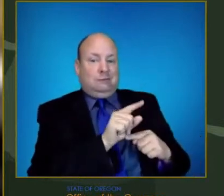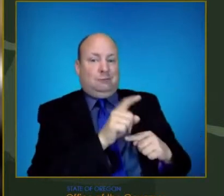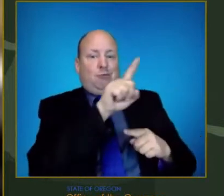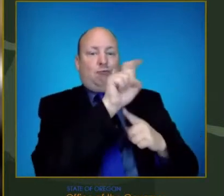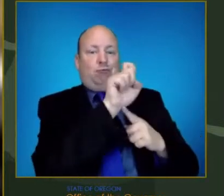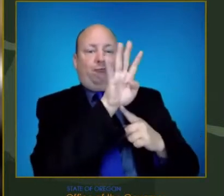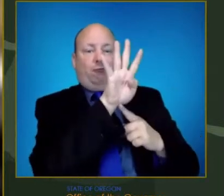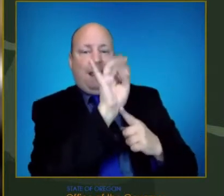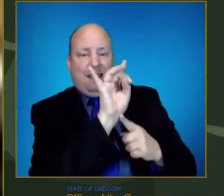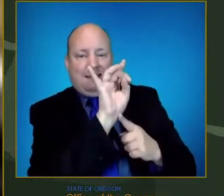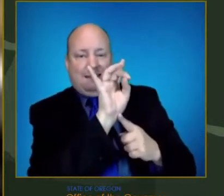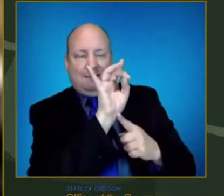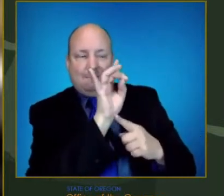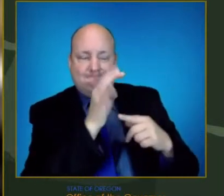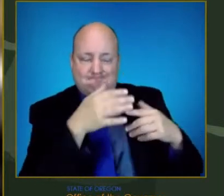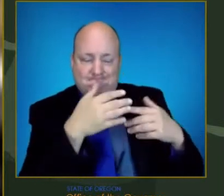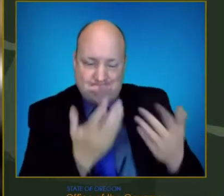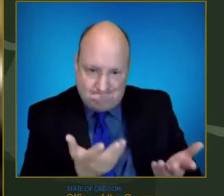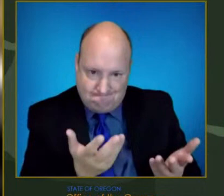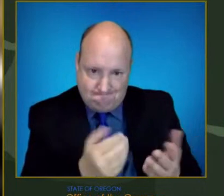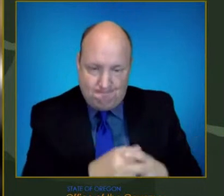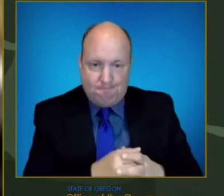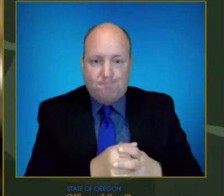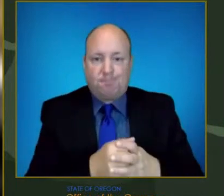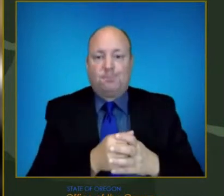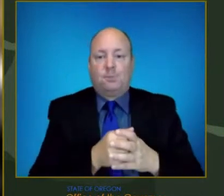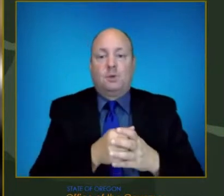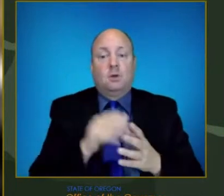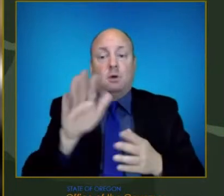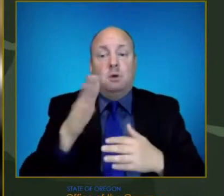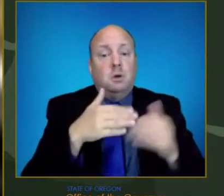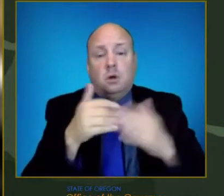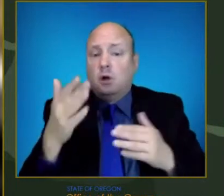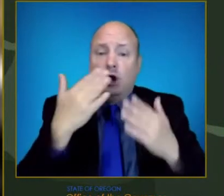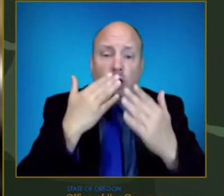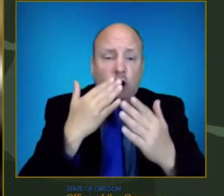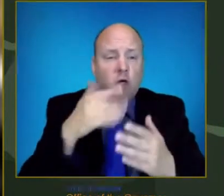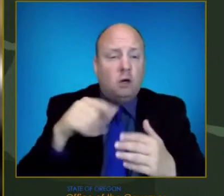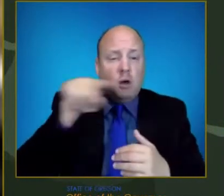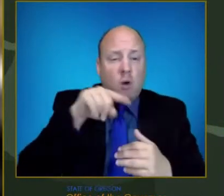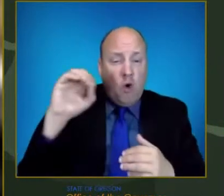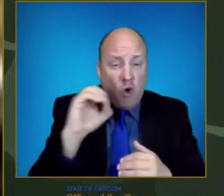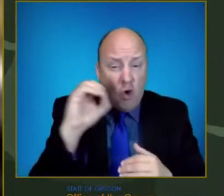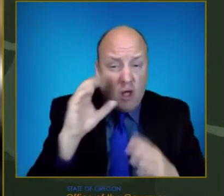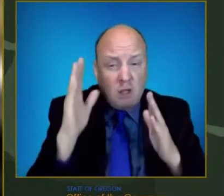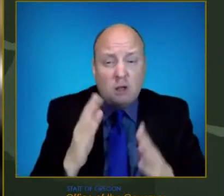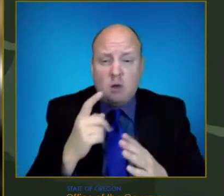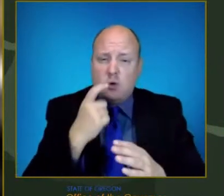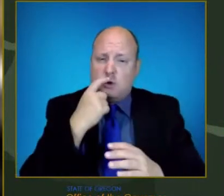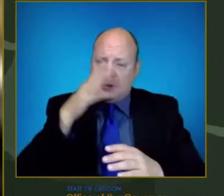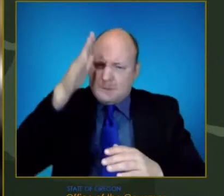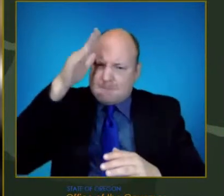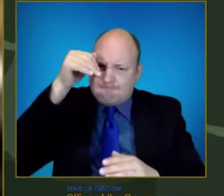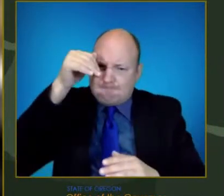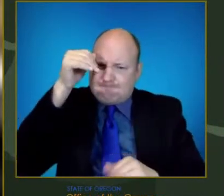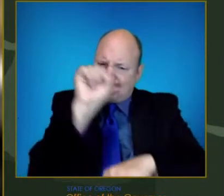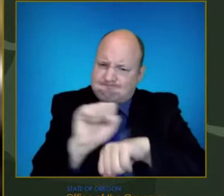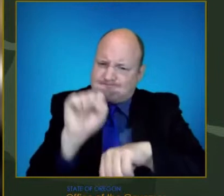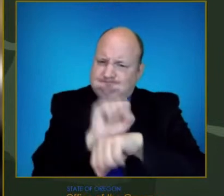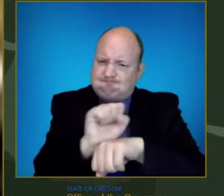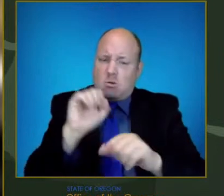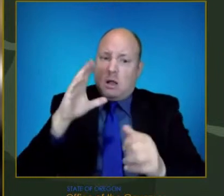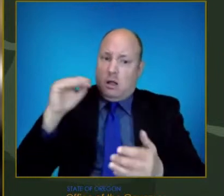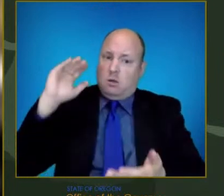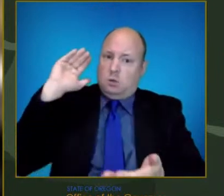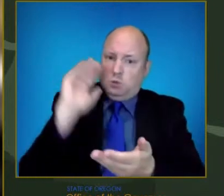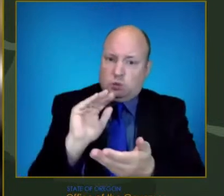Thank you, Oregonians, for once again unselfishly stepping up to turn back the rising tide of infection. Your collective effort has eased the